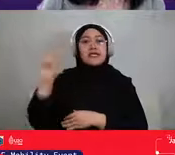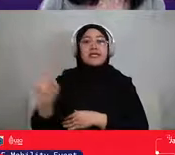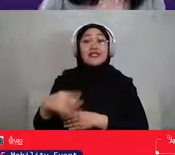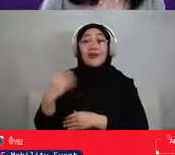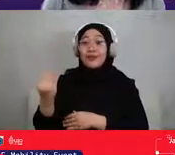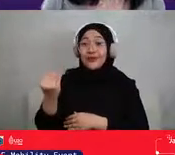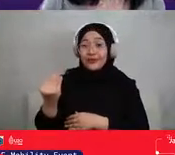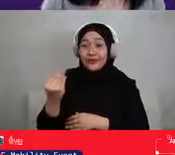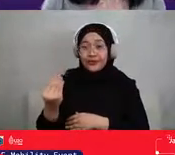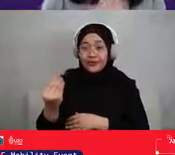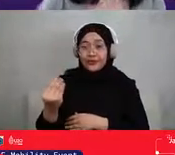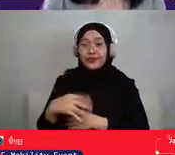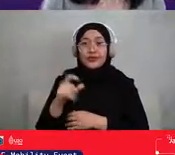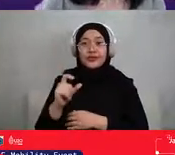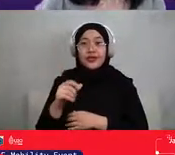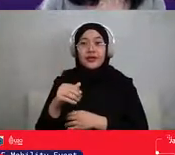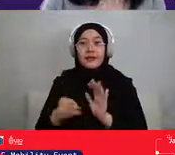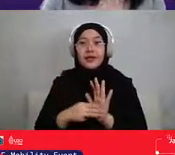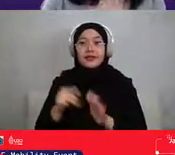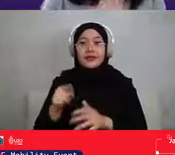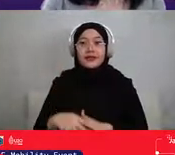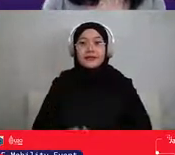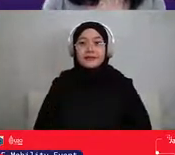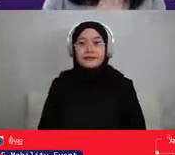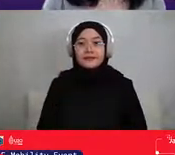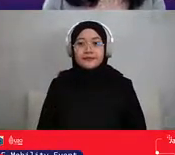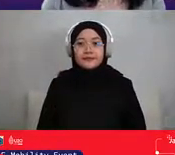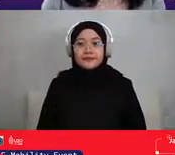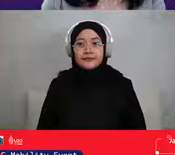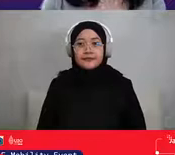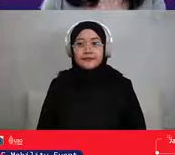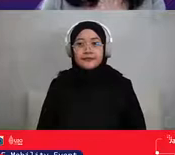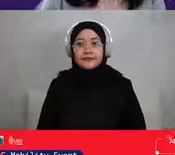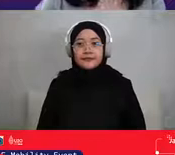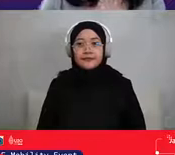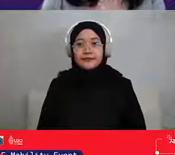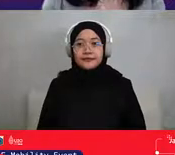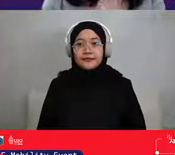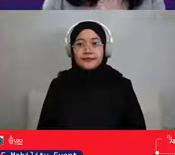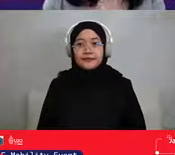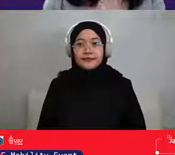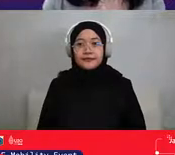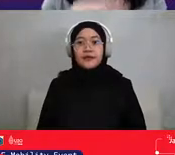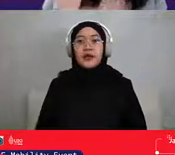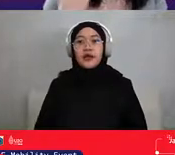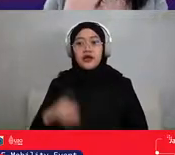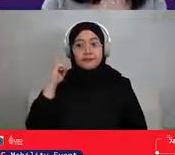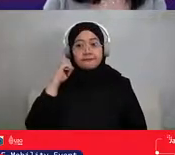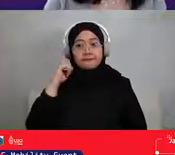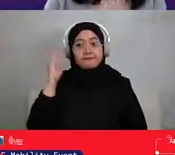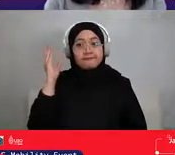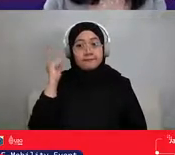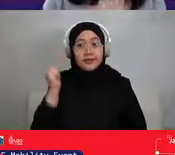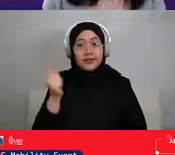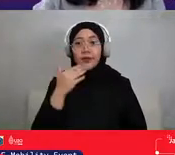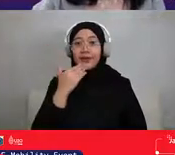Hello. Okay, great. Mr. Pathy, yes, we can hear you now. Thank you very much for joining us from another device for the